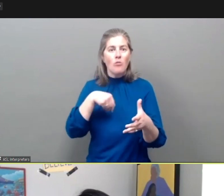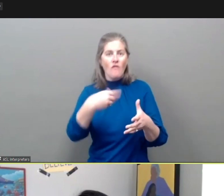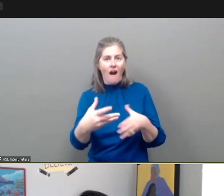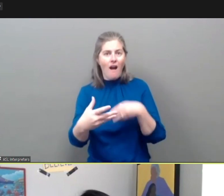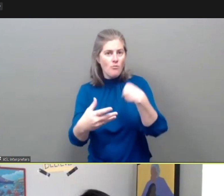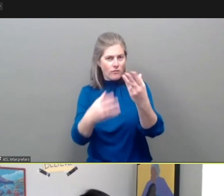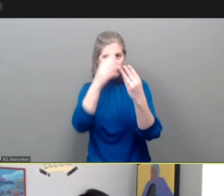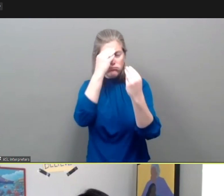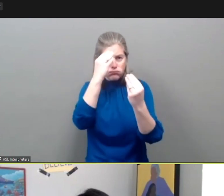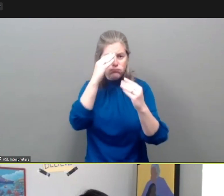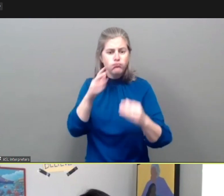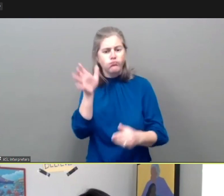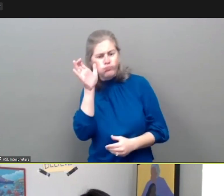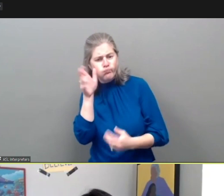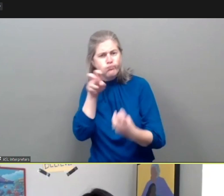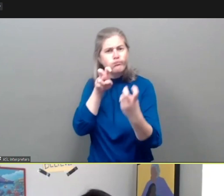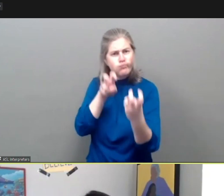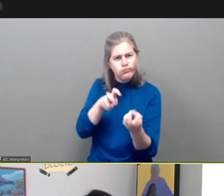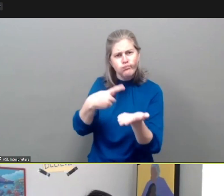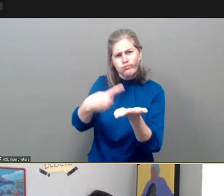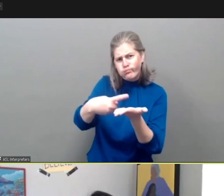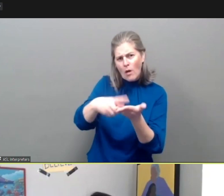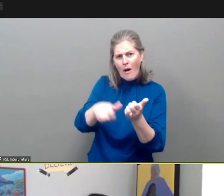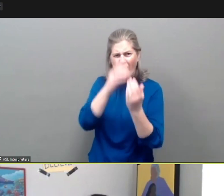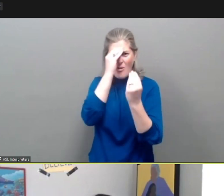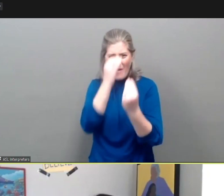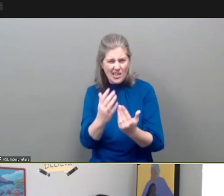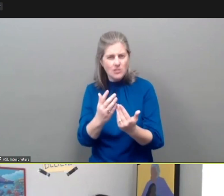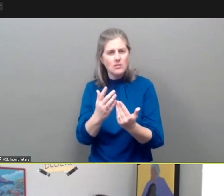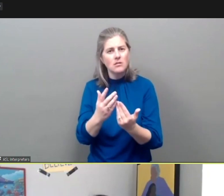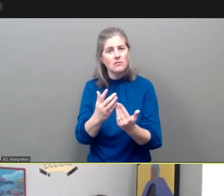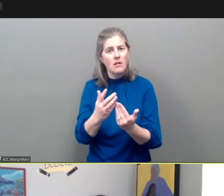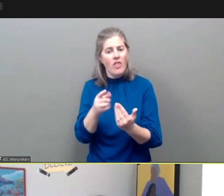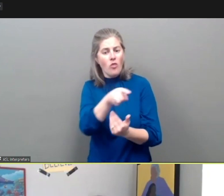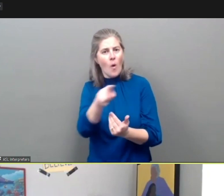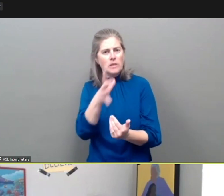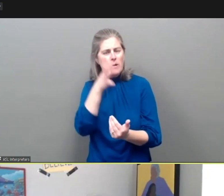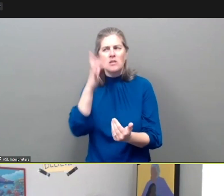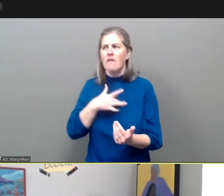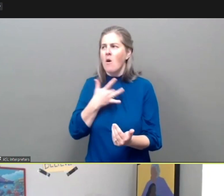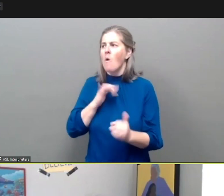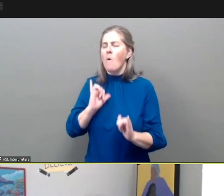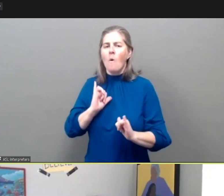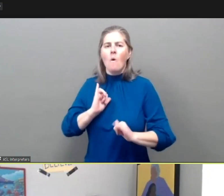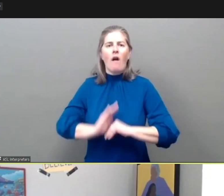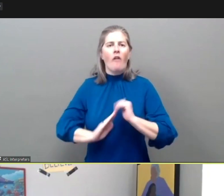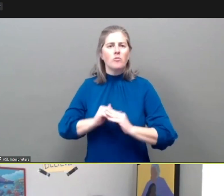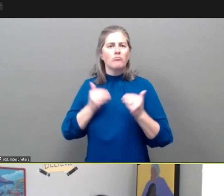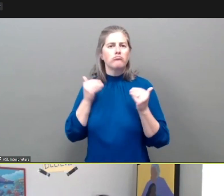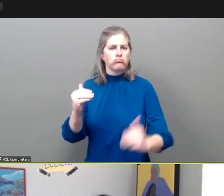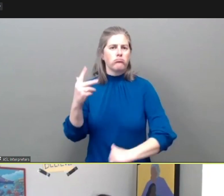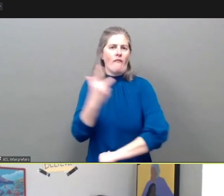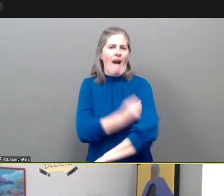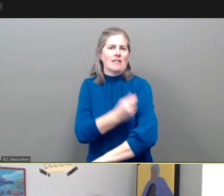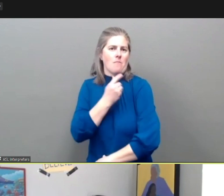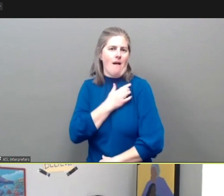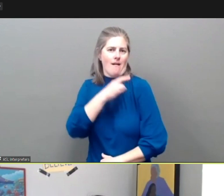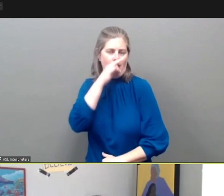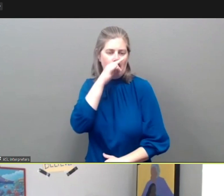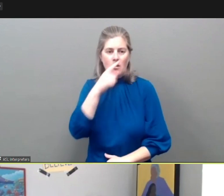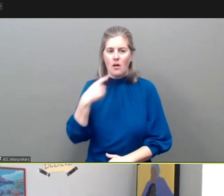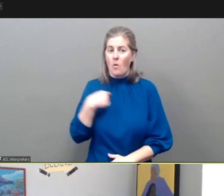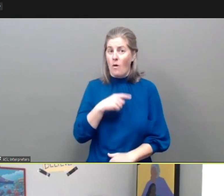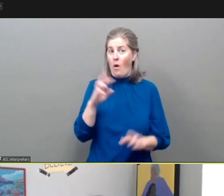know, listen and provide the information that those parents need to feel comfortable for their kids. And we're hoping a lot